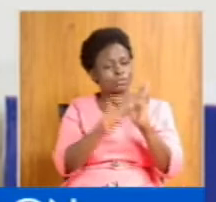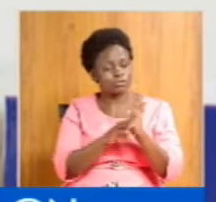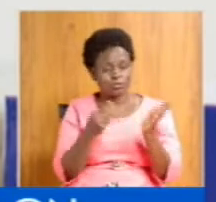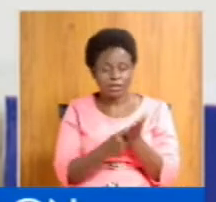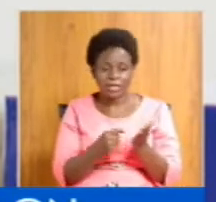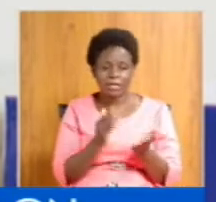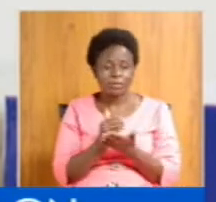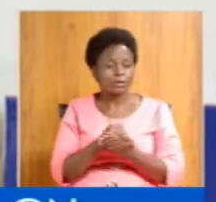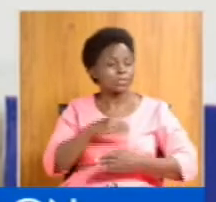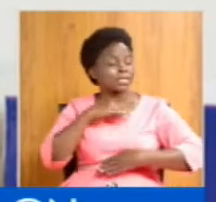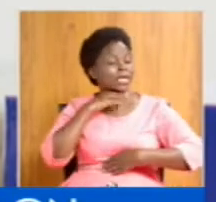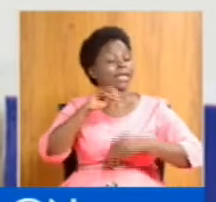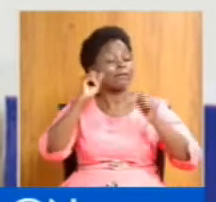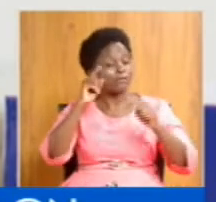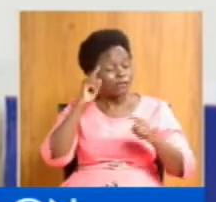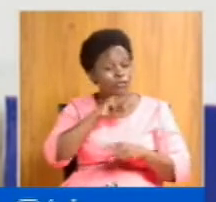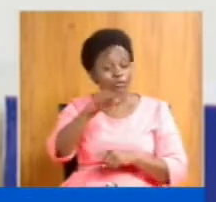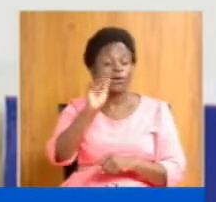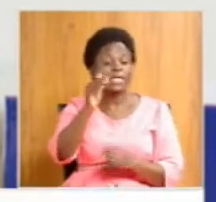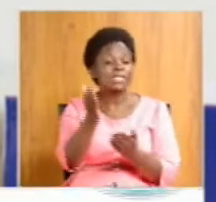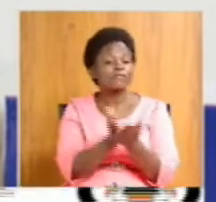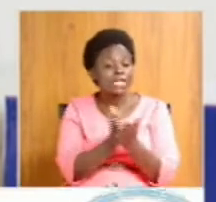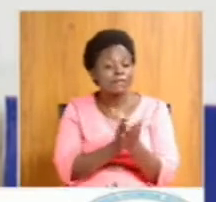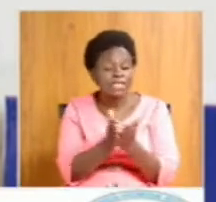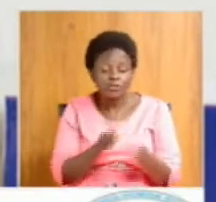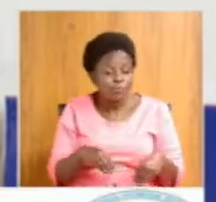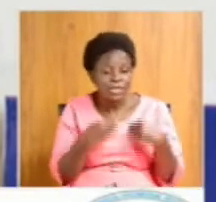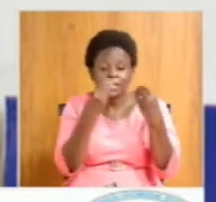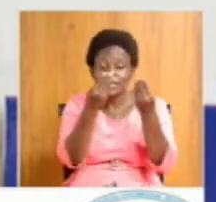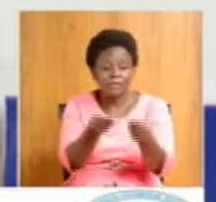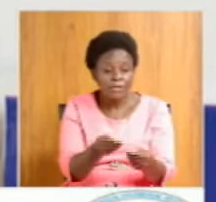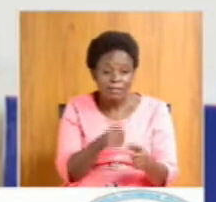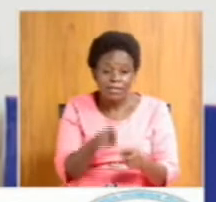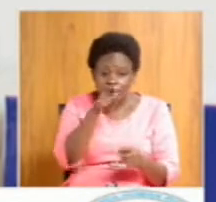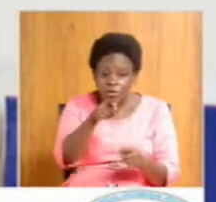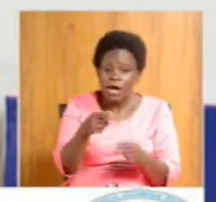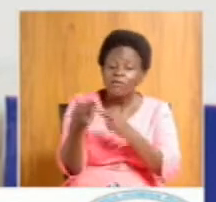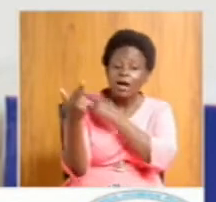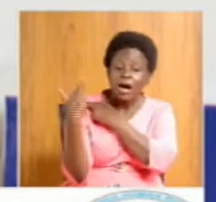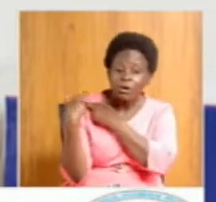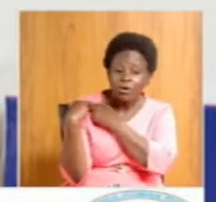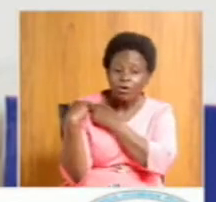enough for you to go and ask for services to be delivered to you, yet you also have obligations that you are not undertaking.